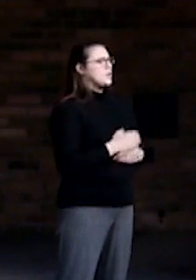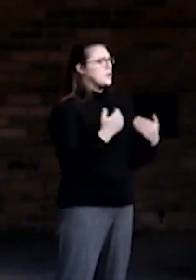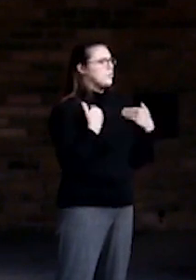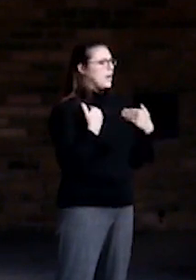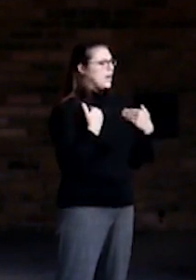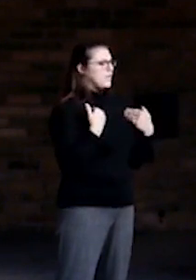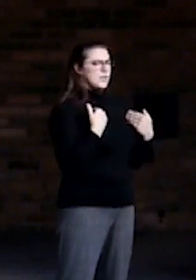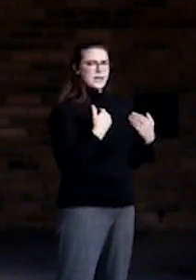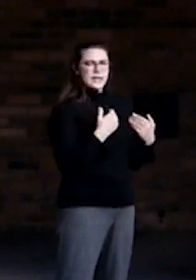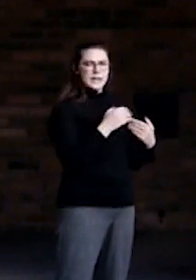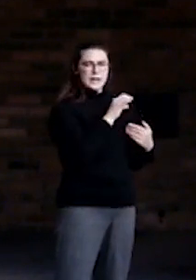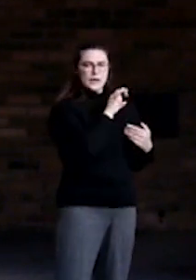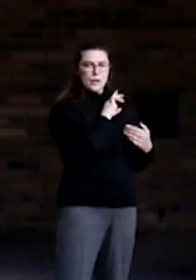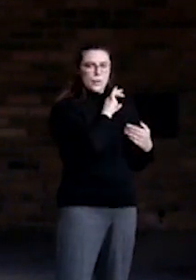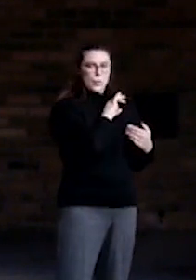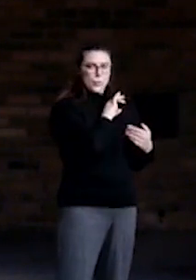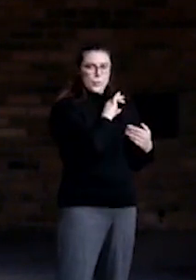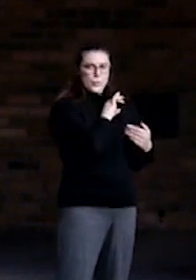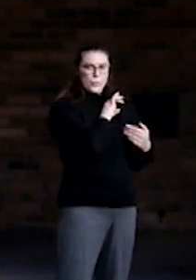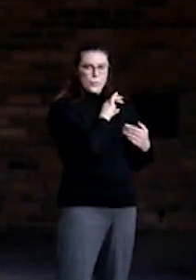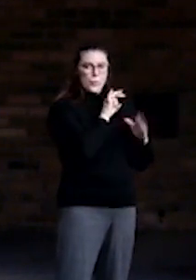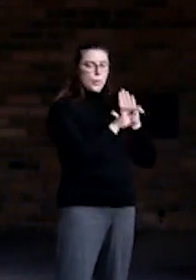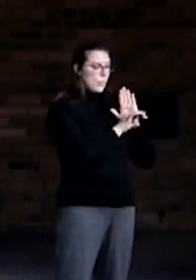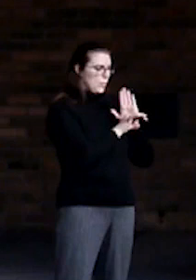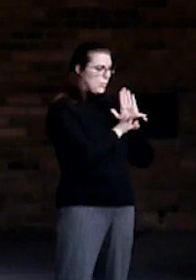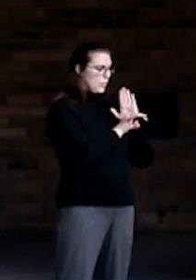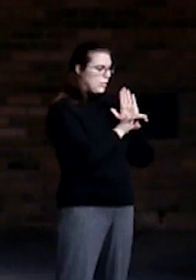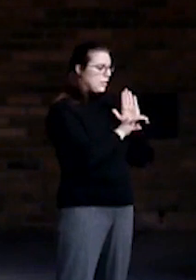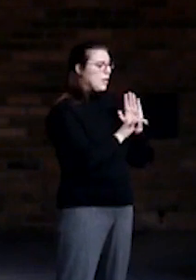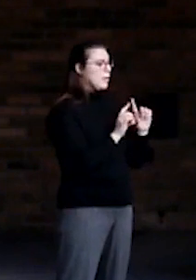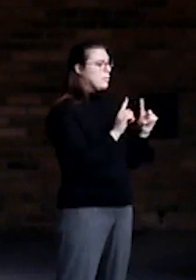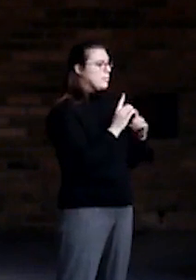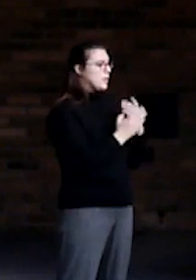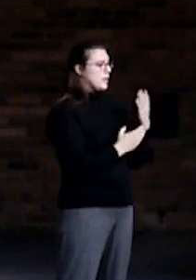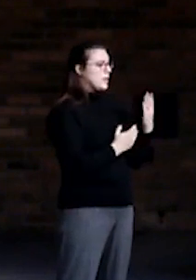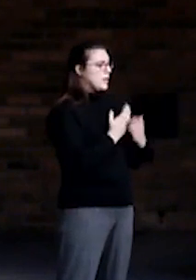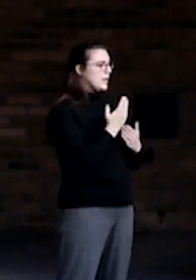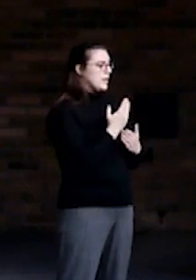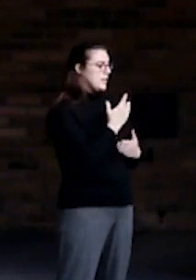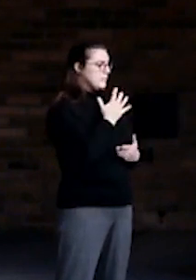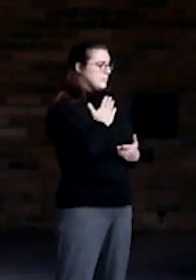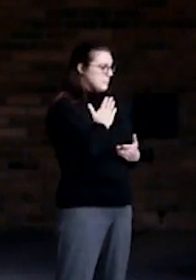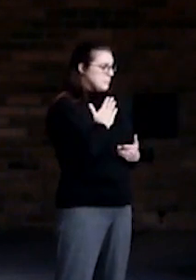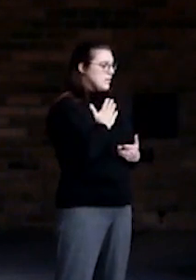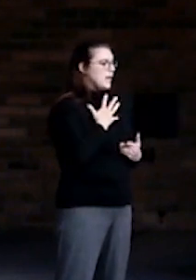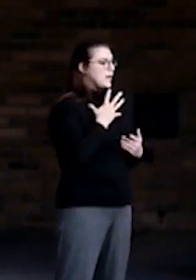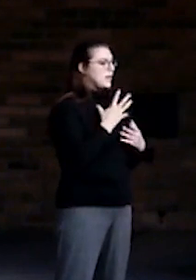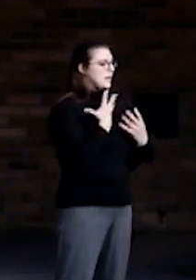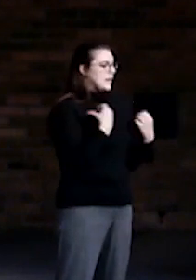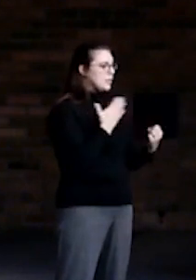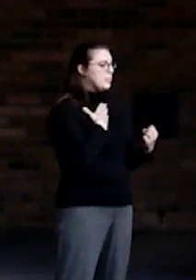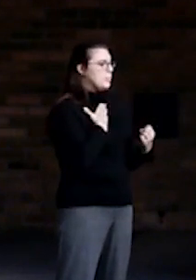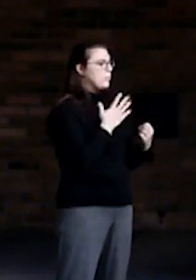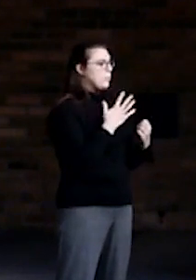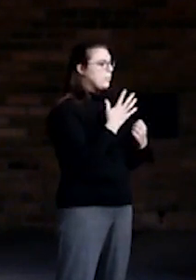you know, I wished I could remember, but I am convinced that it's the hand of God. And he healed my heart. My wife and I still are